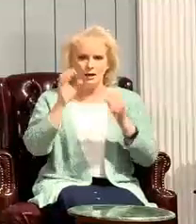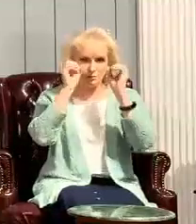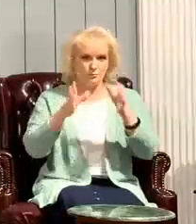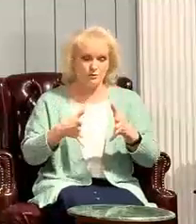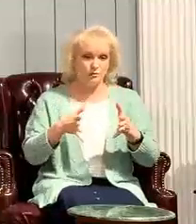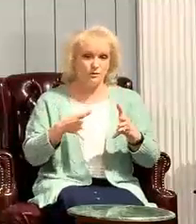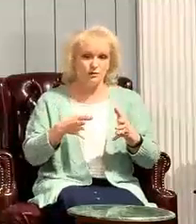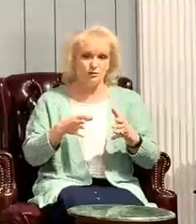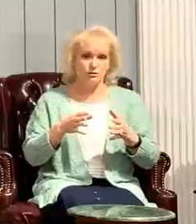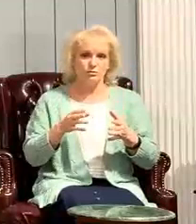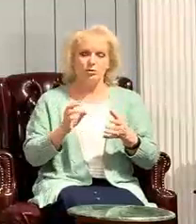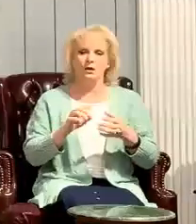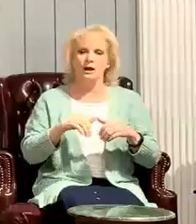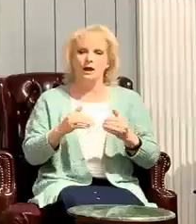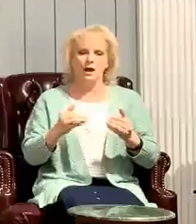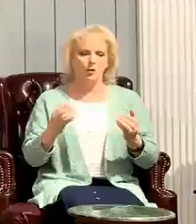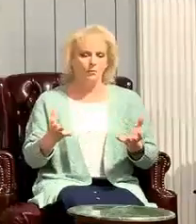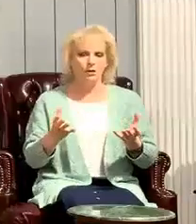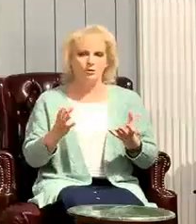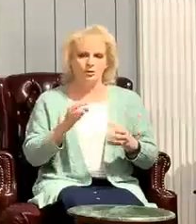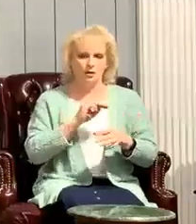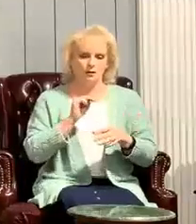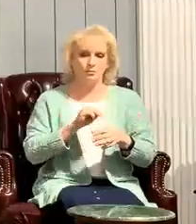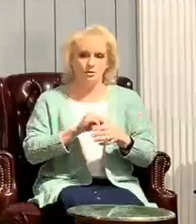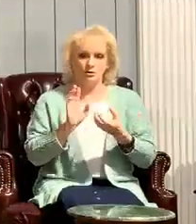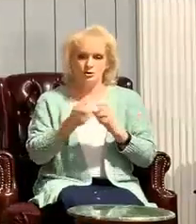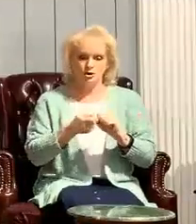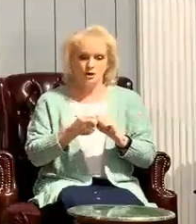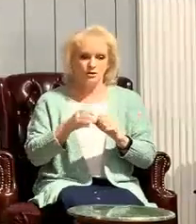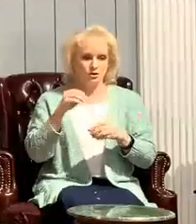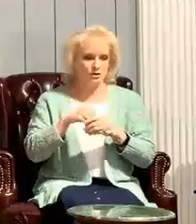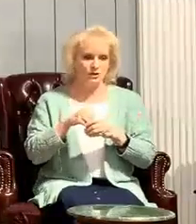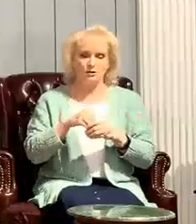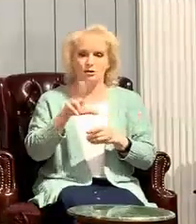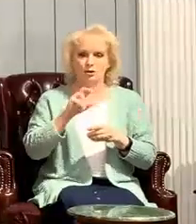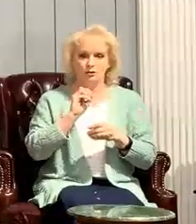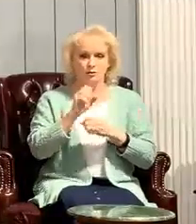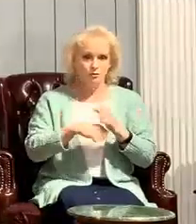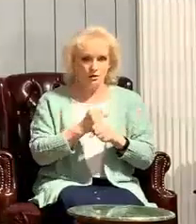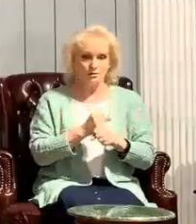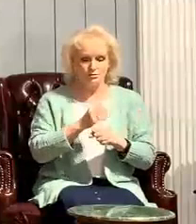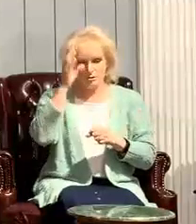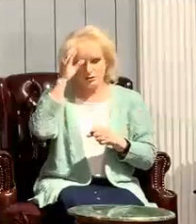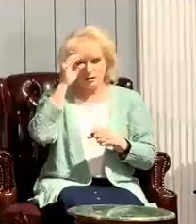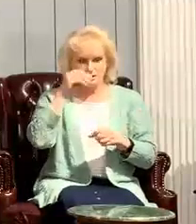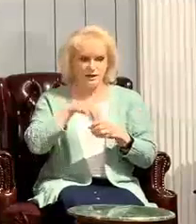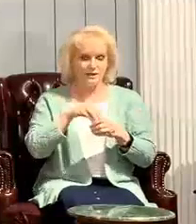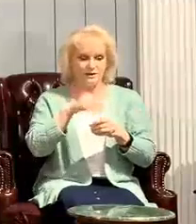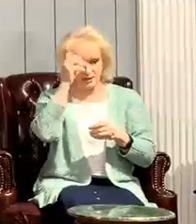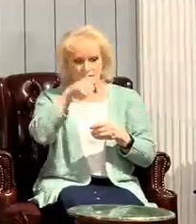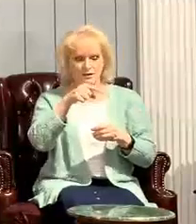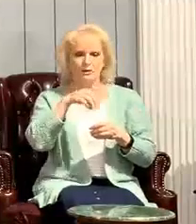how much the ministry had changed in the 30 years that he had been preaching. I was in Bible college, I'm thinking 30 years, and we're talking about, so I was in Bible